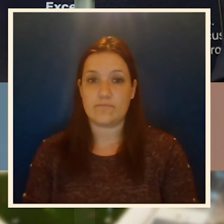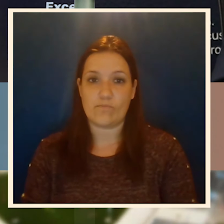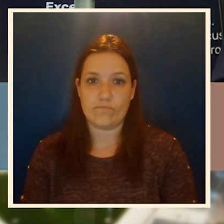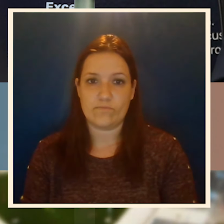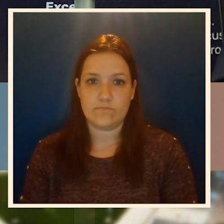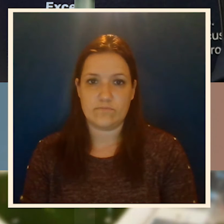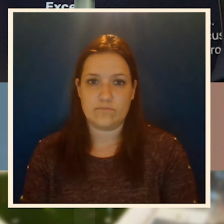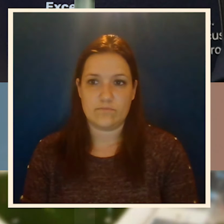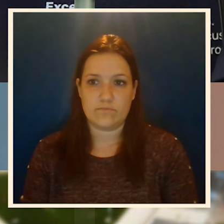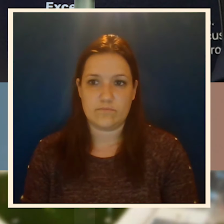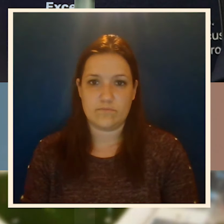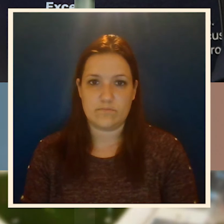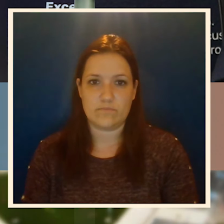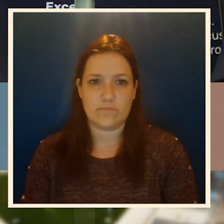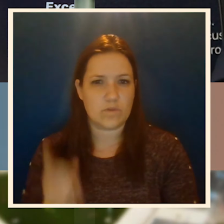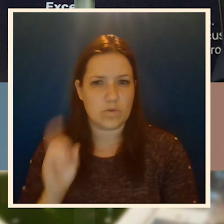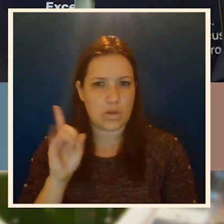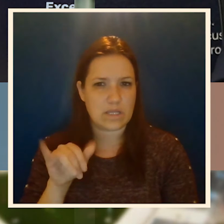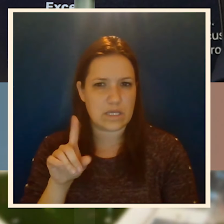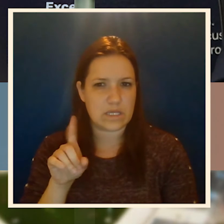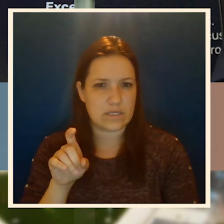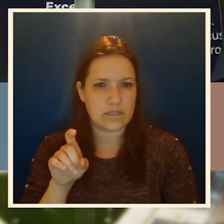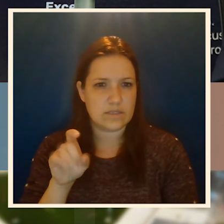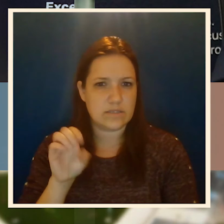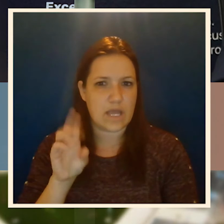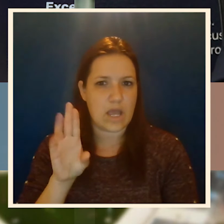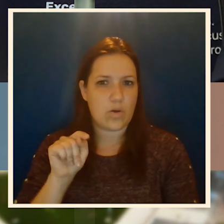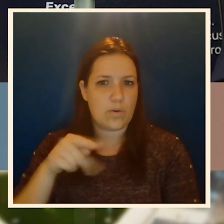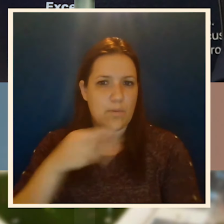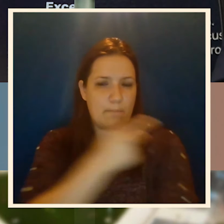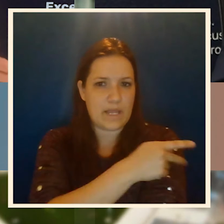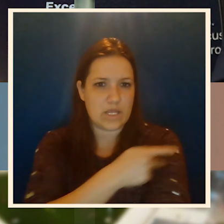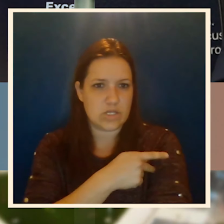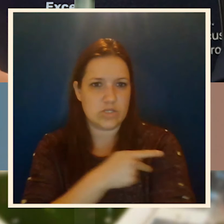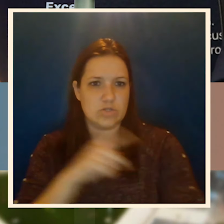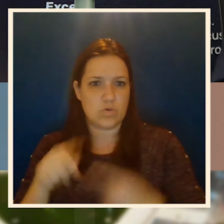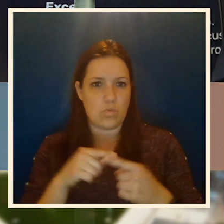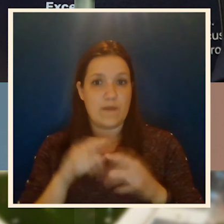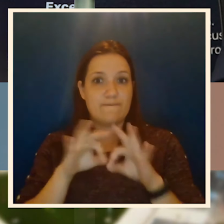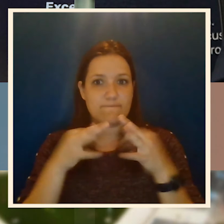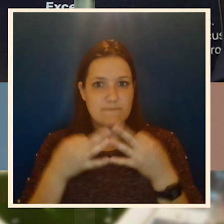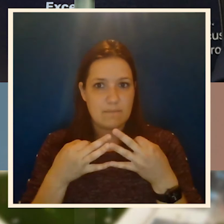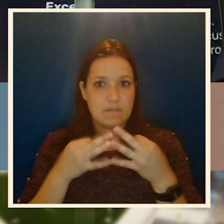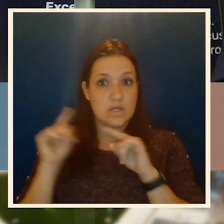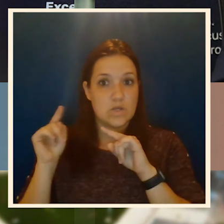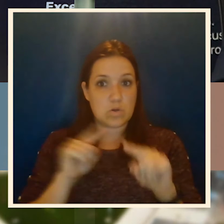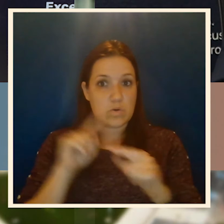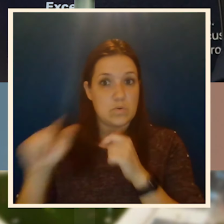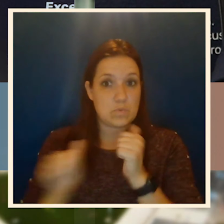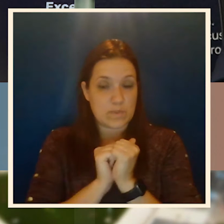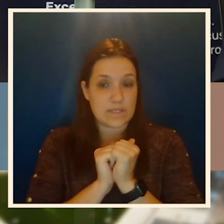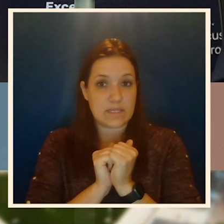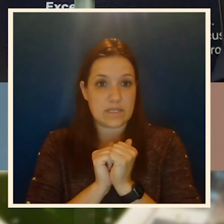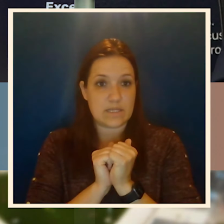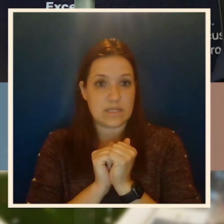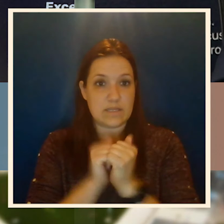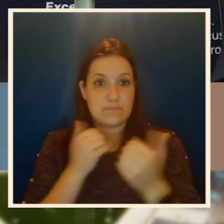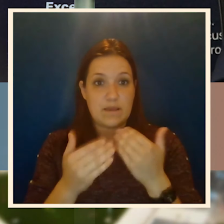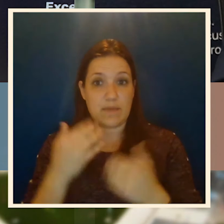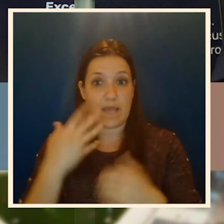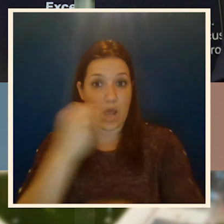So where would this be? So I'm thinking, so outpatient, when will a family member be able to come? Is that maybe